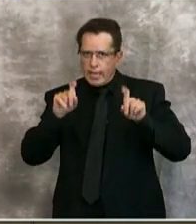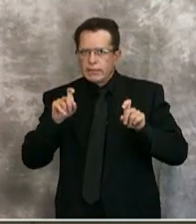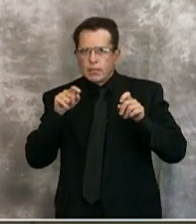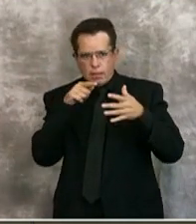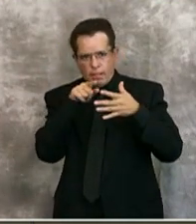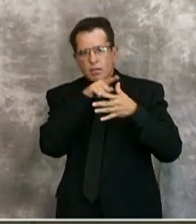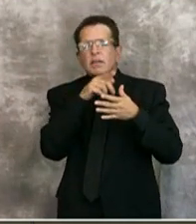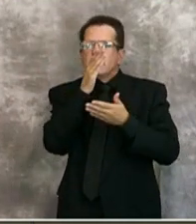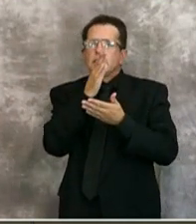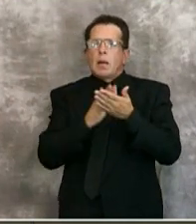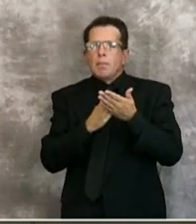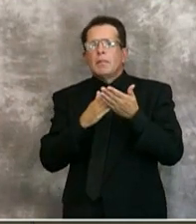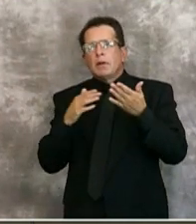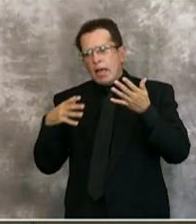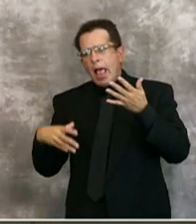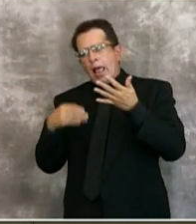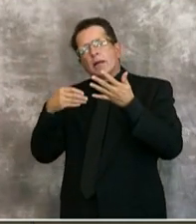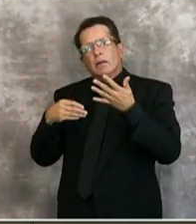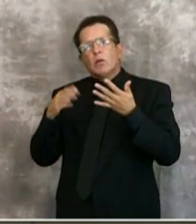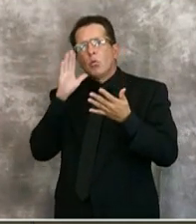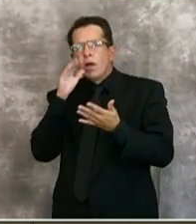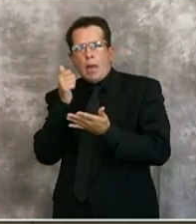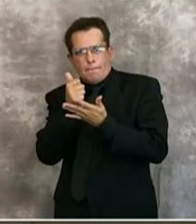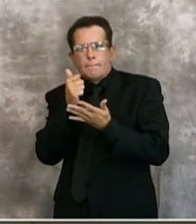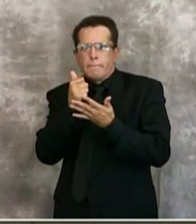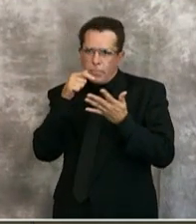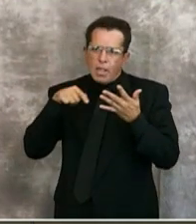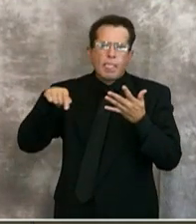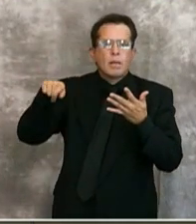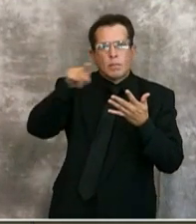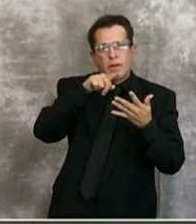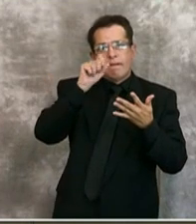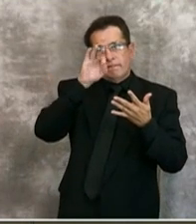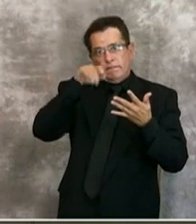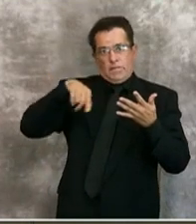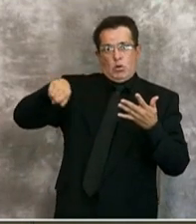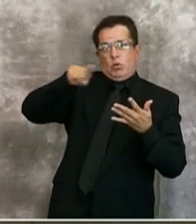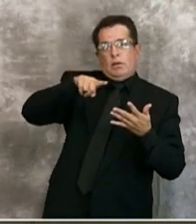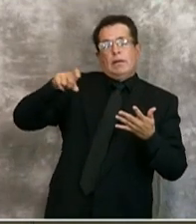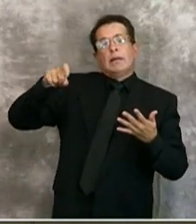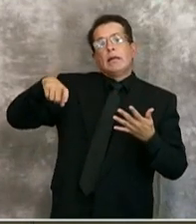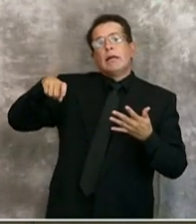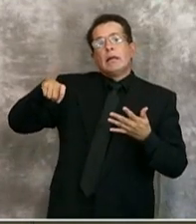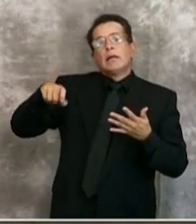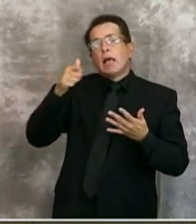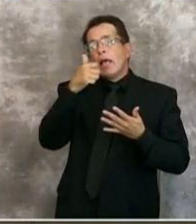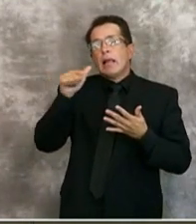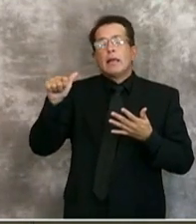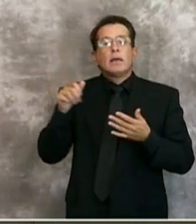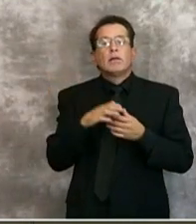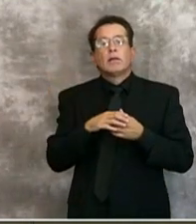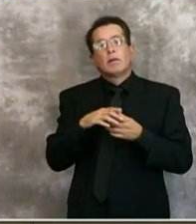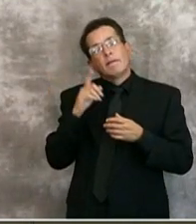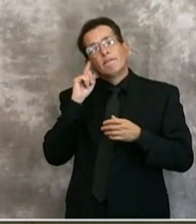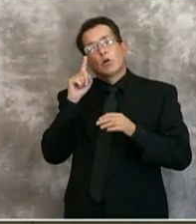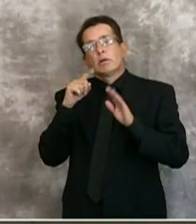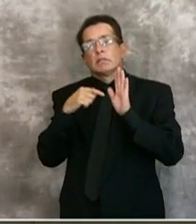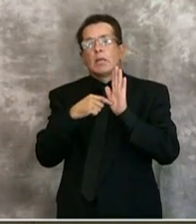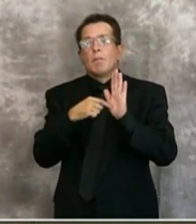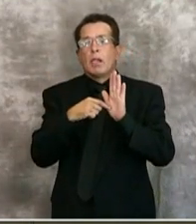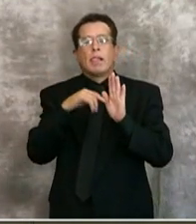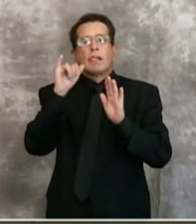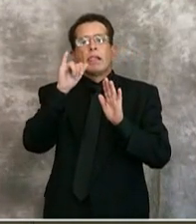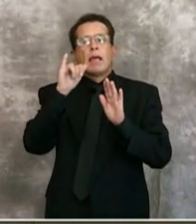some exceptions to that if these most vulnerable populations might be asymptomatic, for instance, if they are in